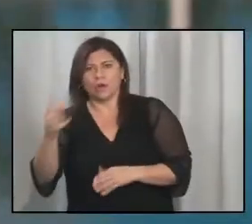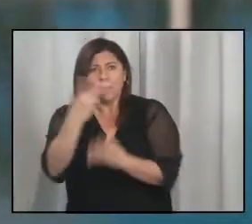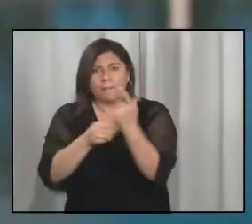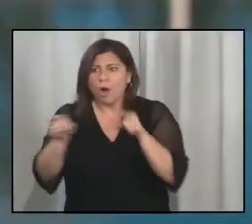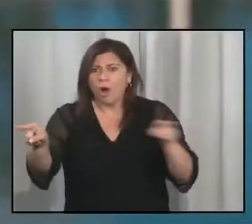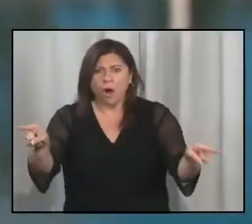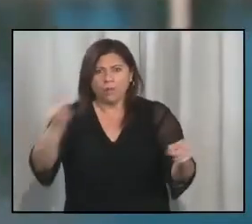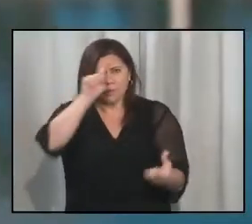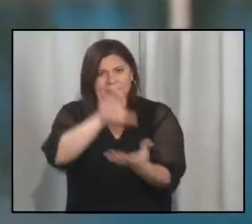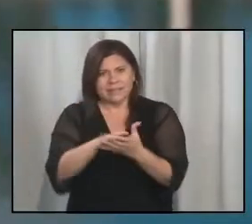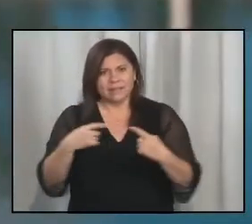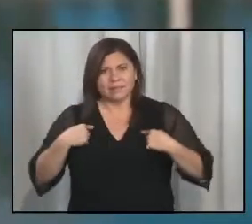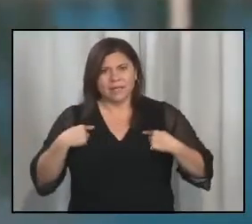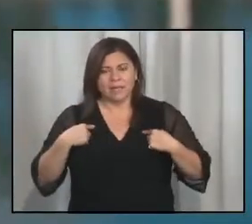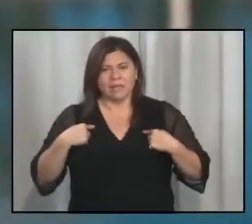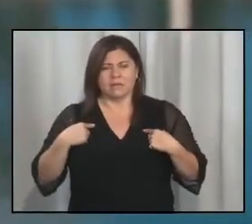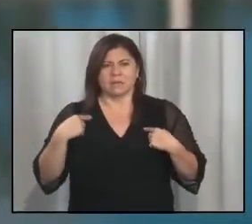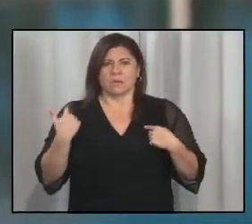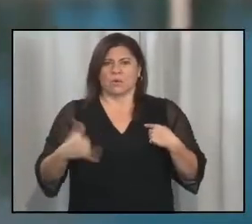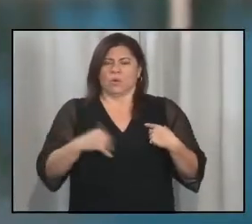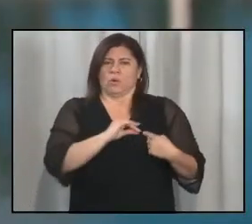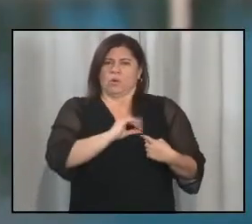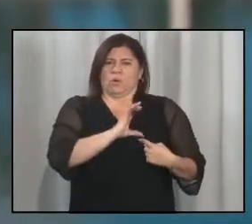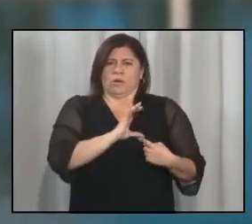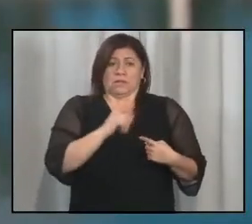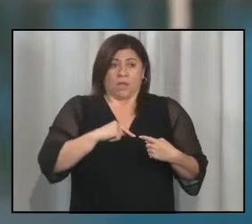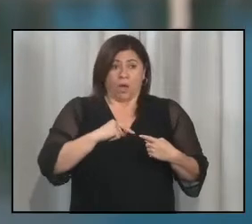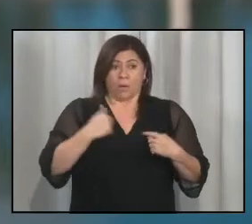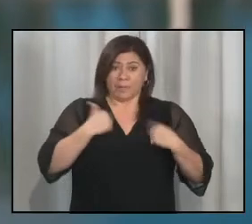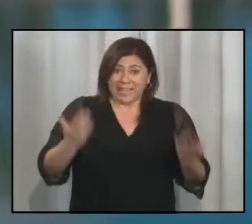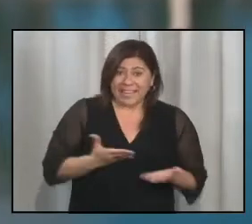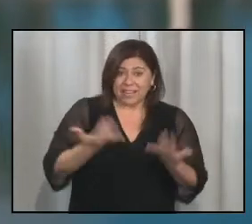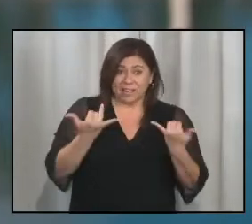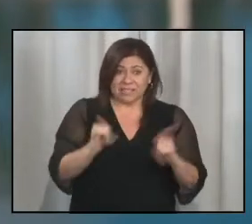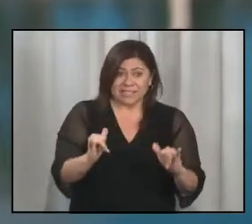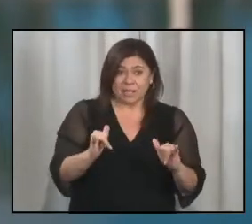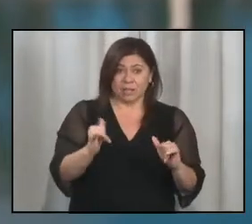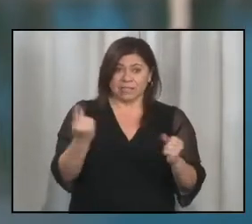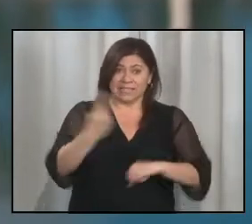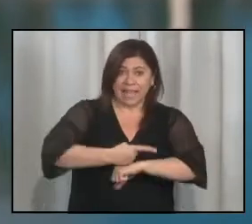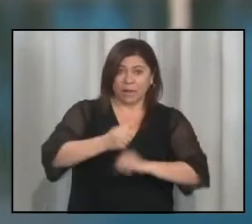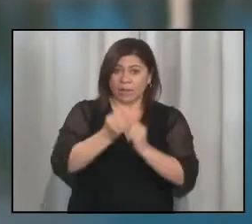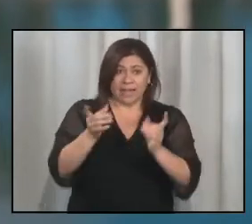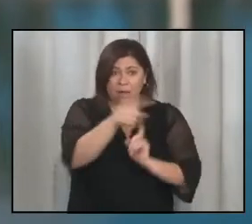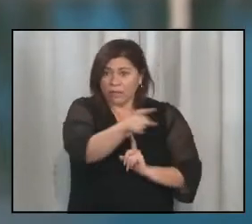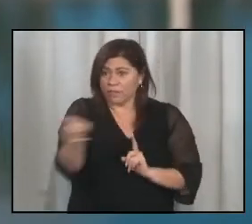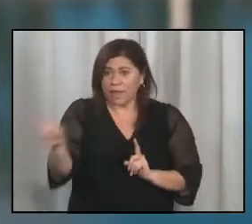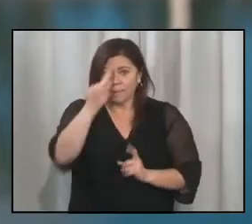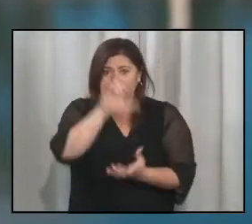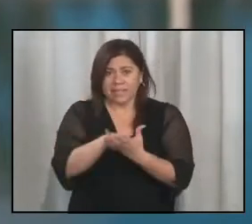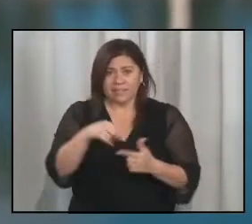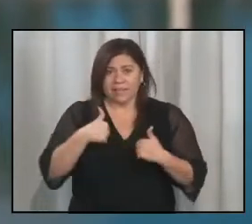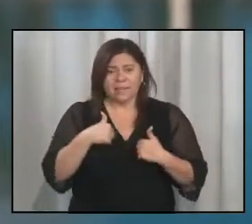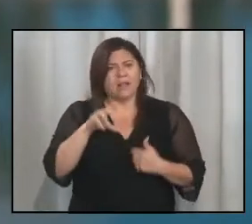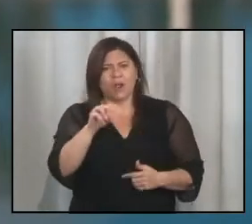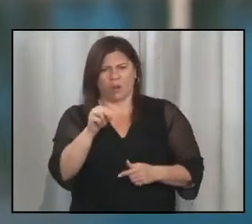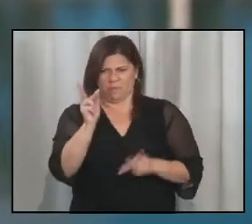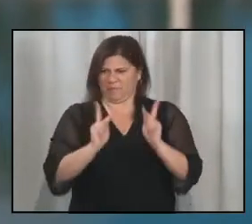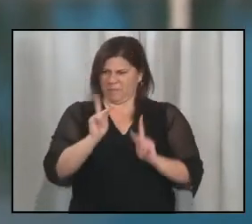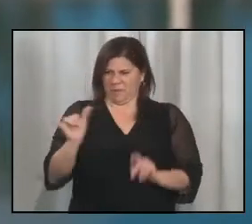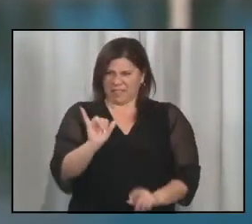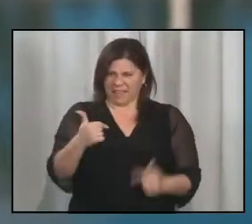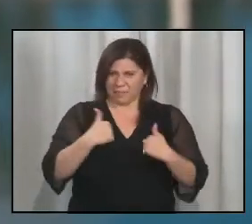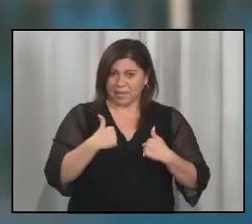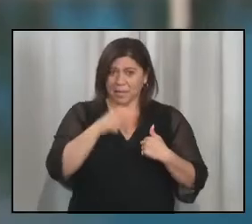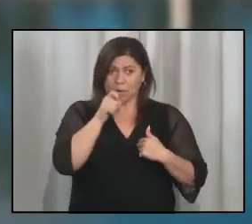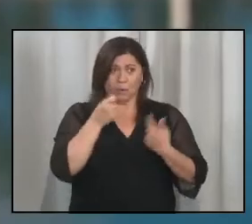and I wouldn't be here today without people believing in persons like me who were once out there, but who have made